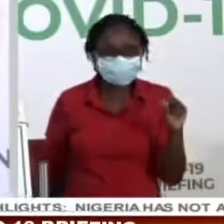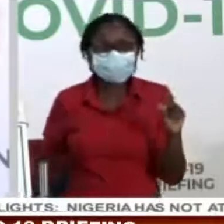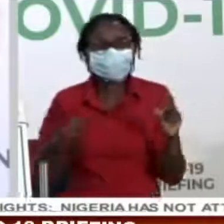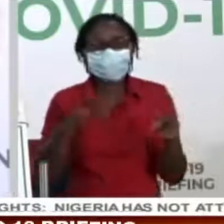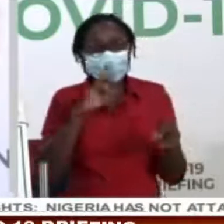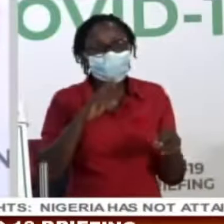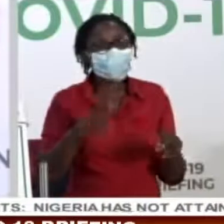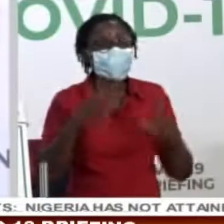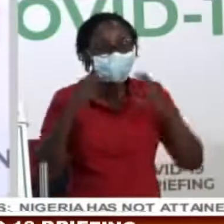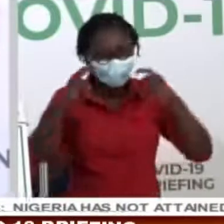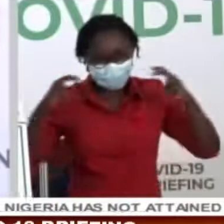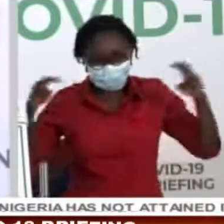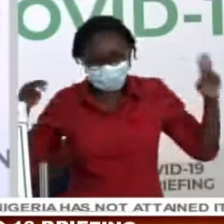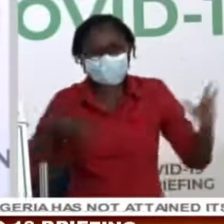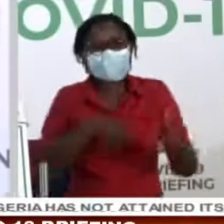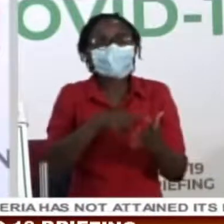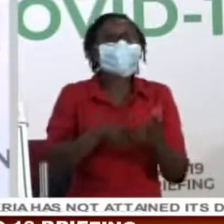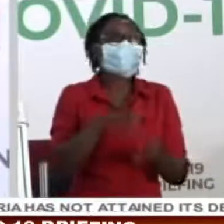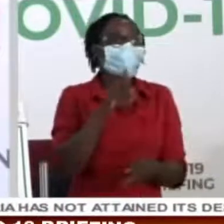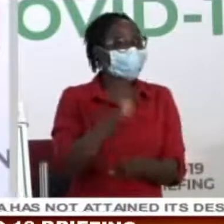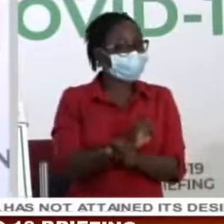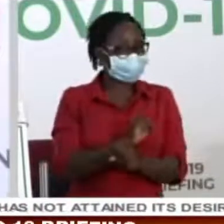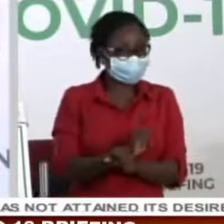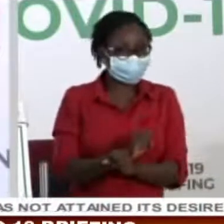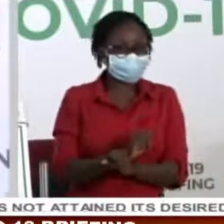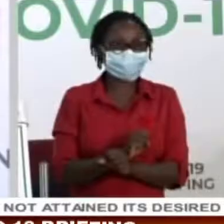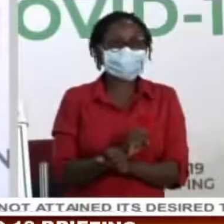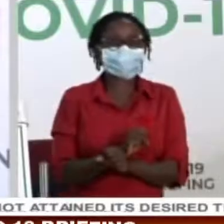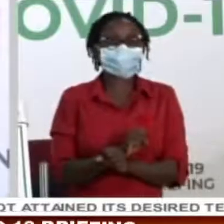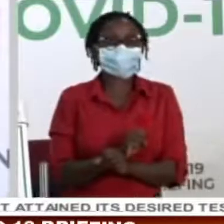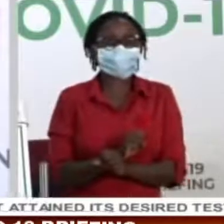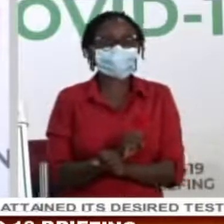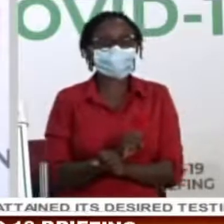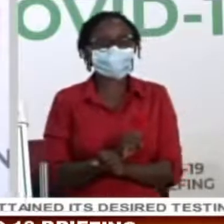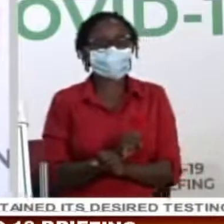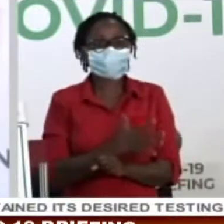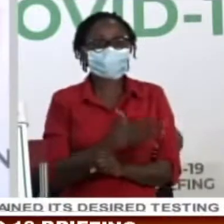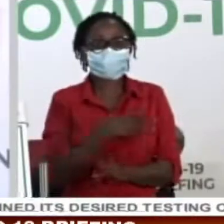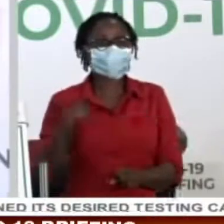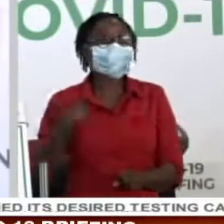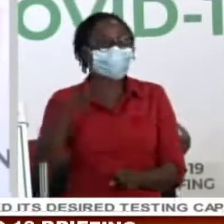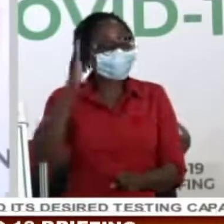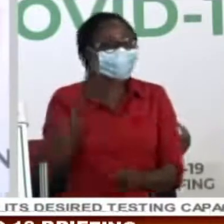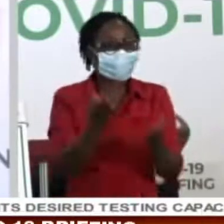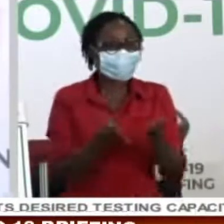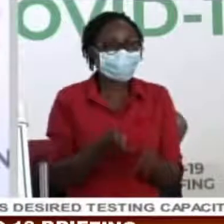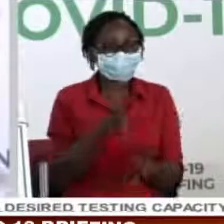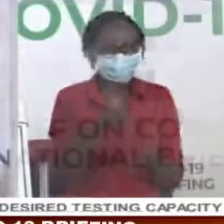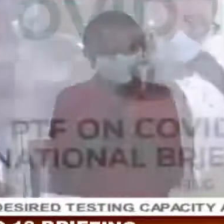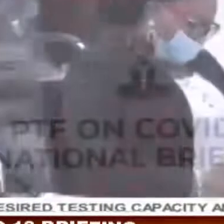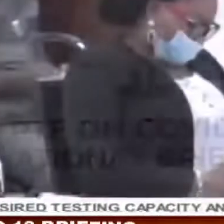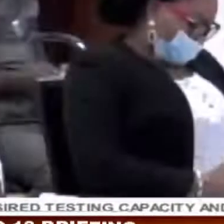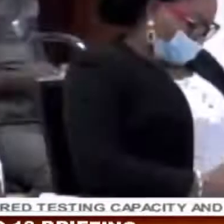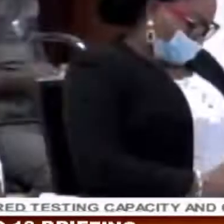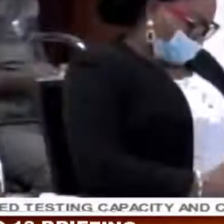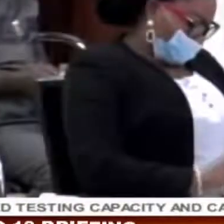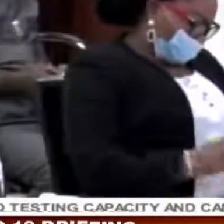these scams. Of course, the culprits will be brought to book. Thank you.